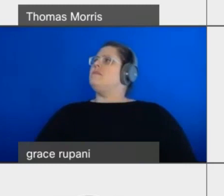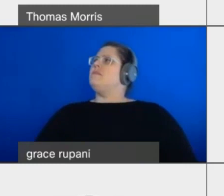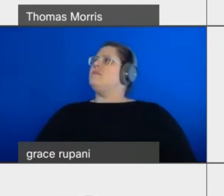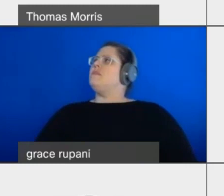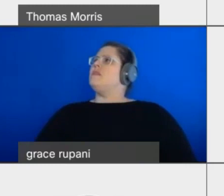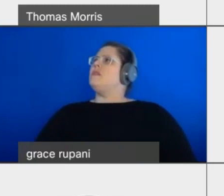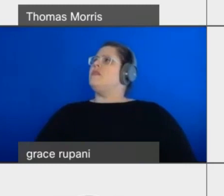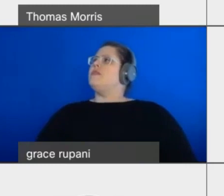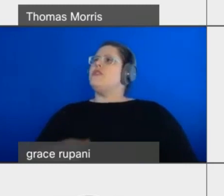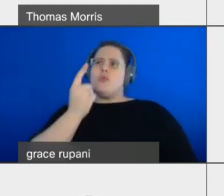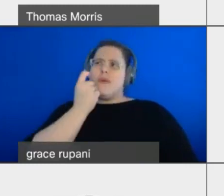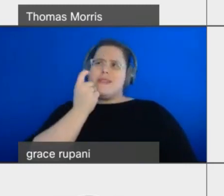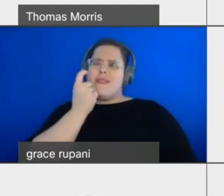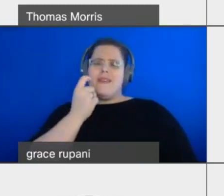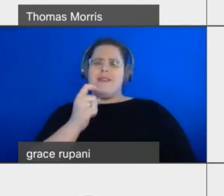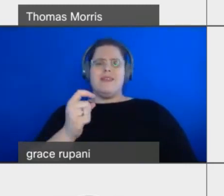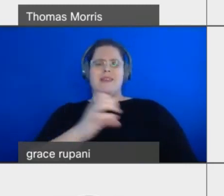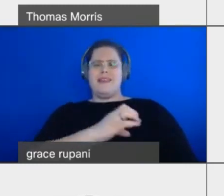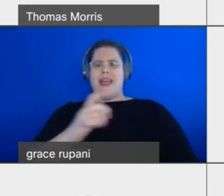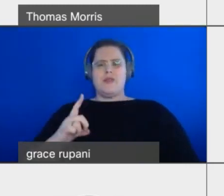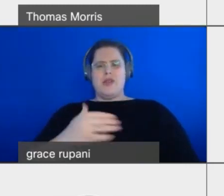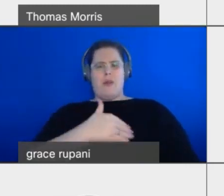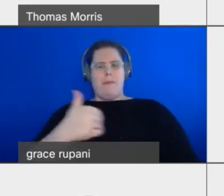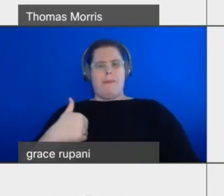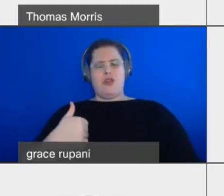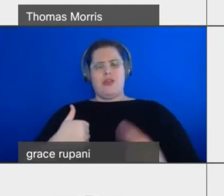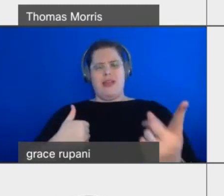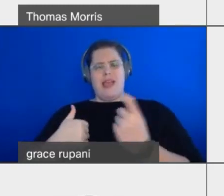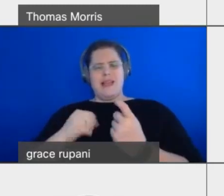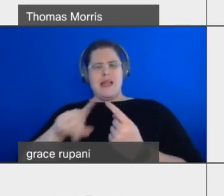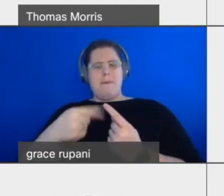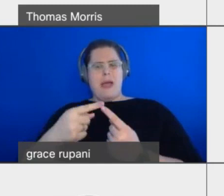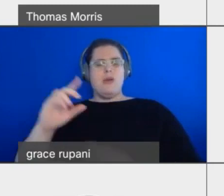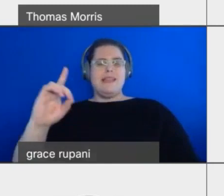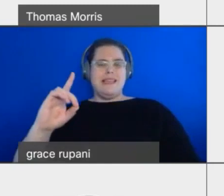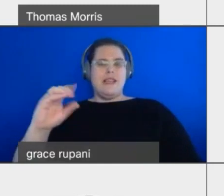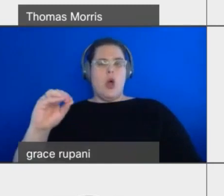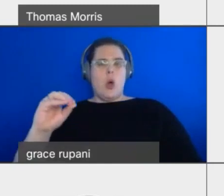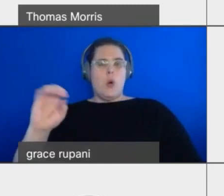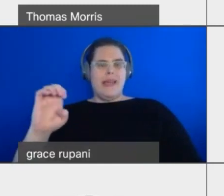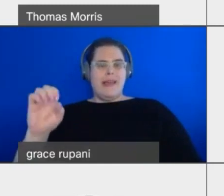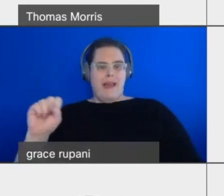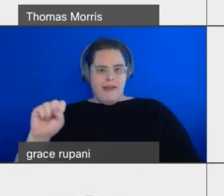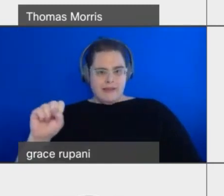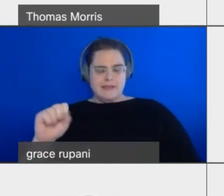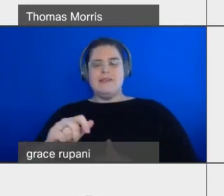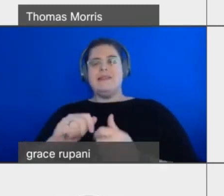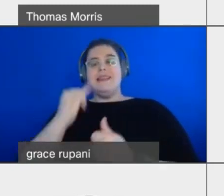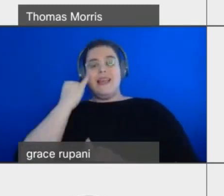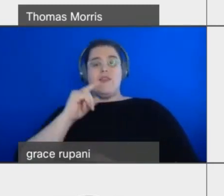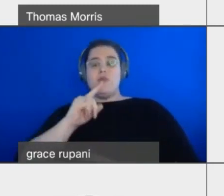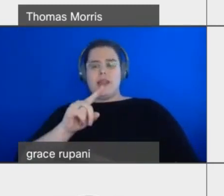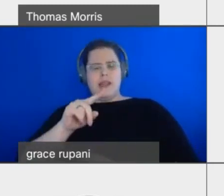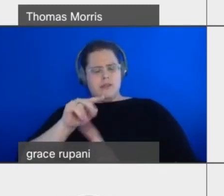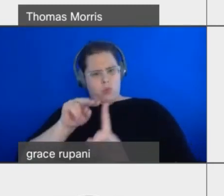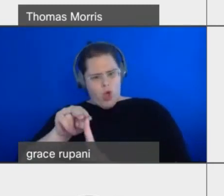member raised this question about how closely DOES was policing First Source. And so they